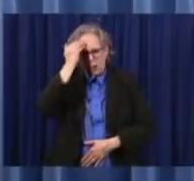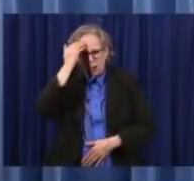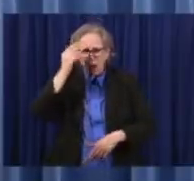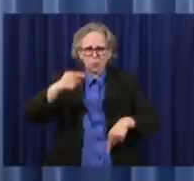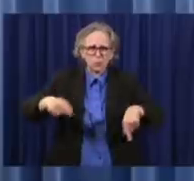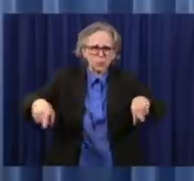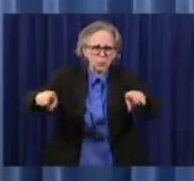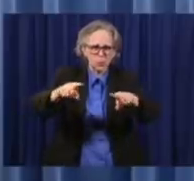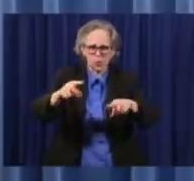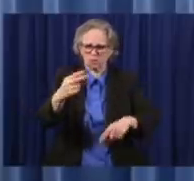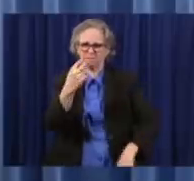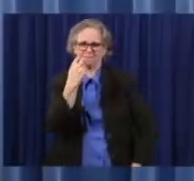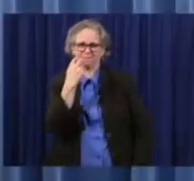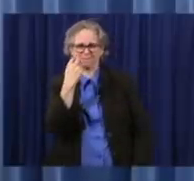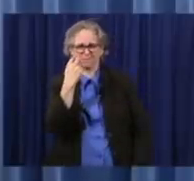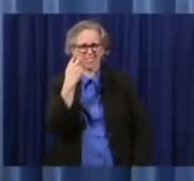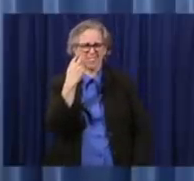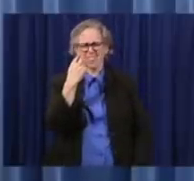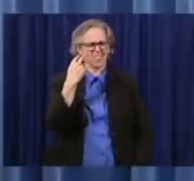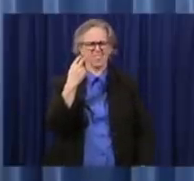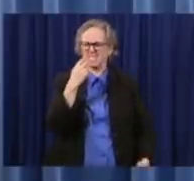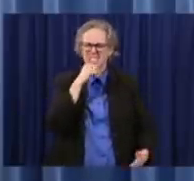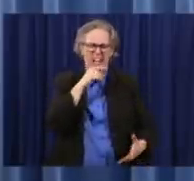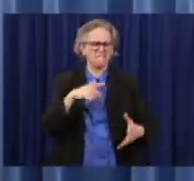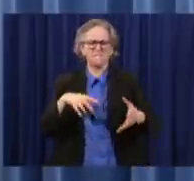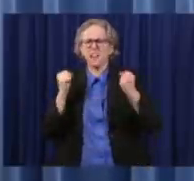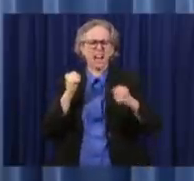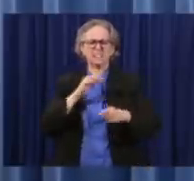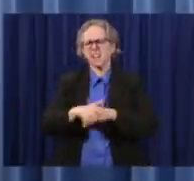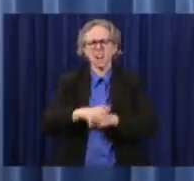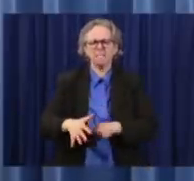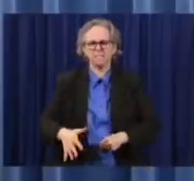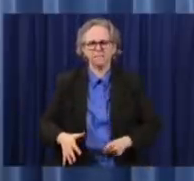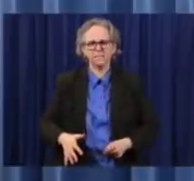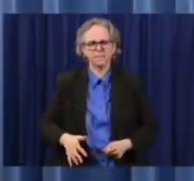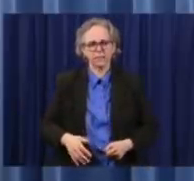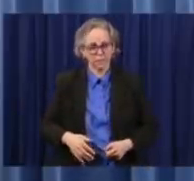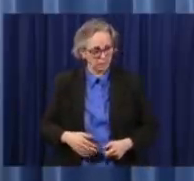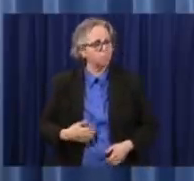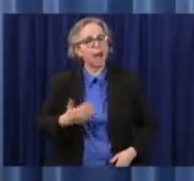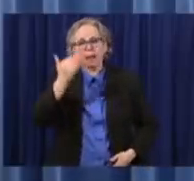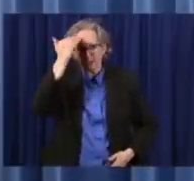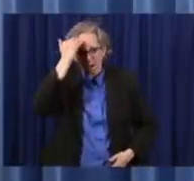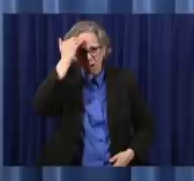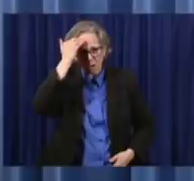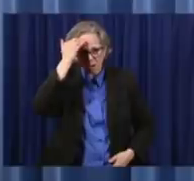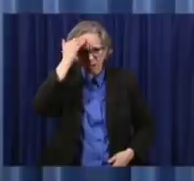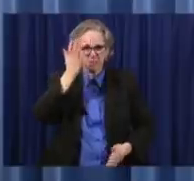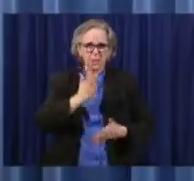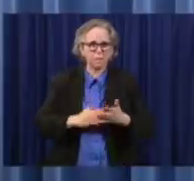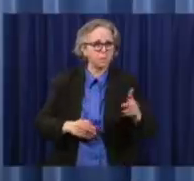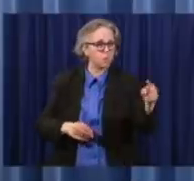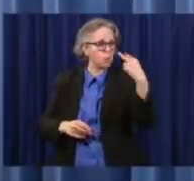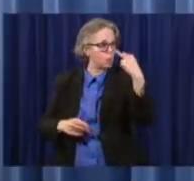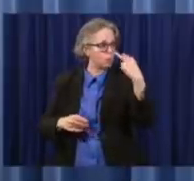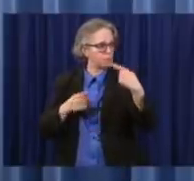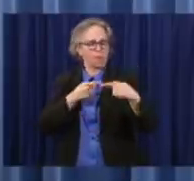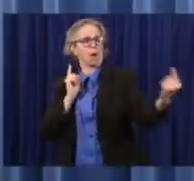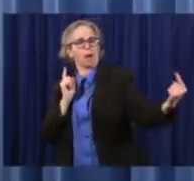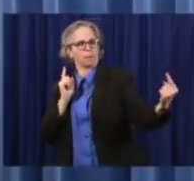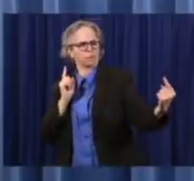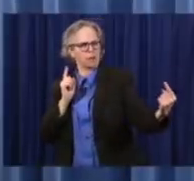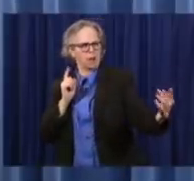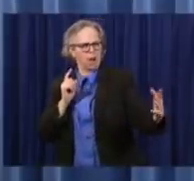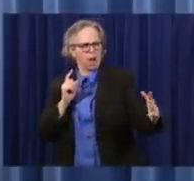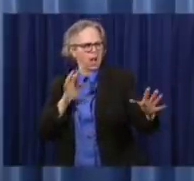we're not moving near fast enough. There's some of you out there who think just the opposite. He's going much